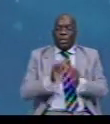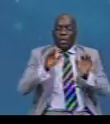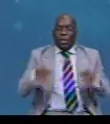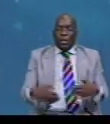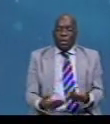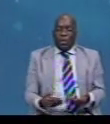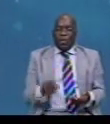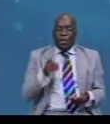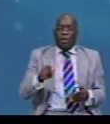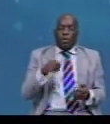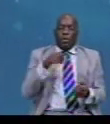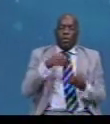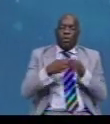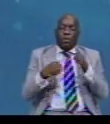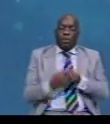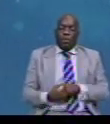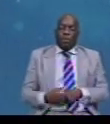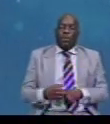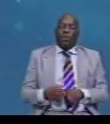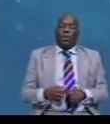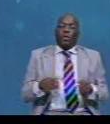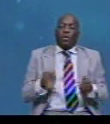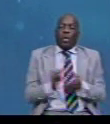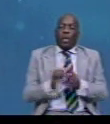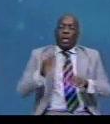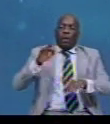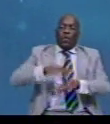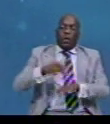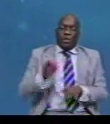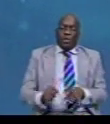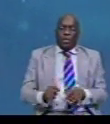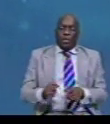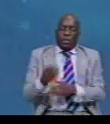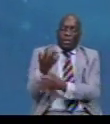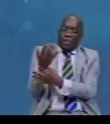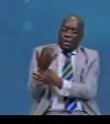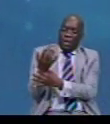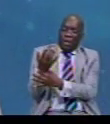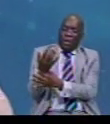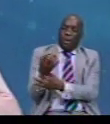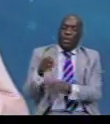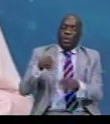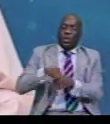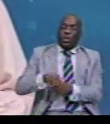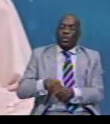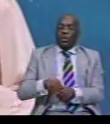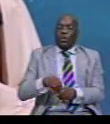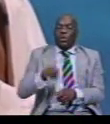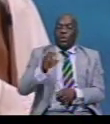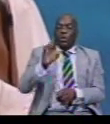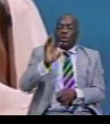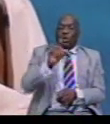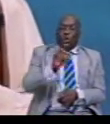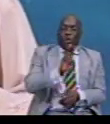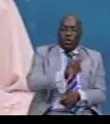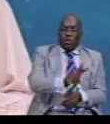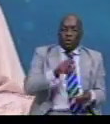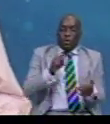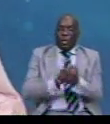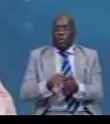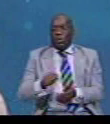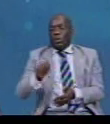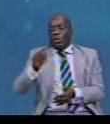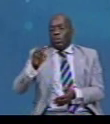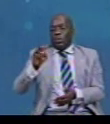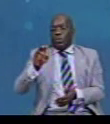ribs, 2017. My wife is well aware. When this thing comes to me, I don't know how to handle it. But